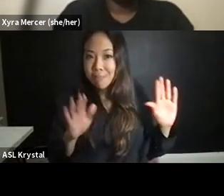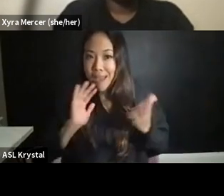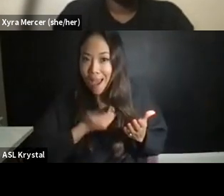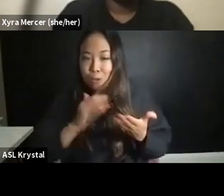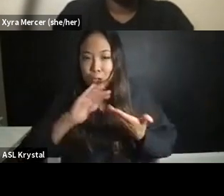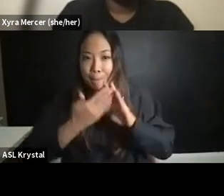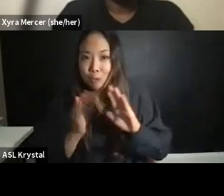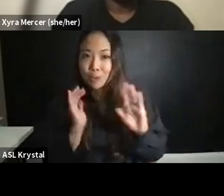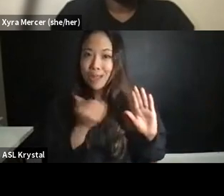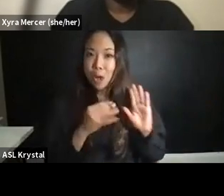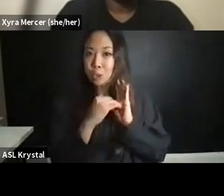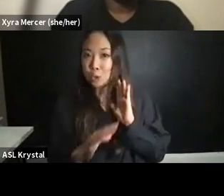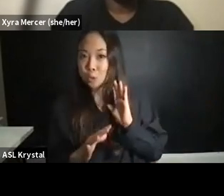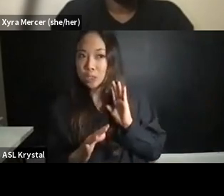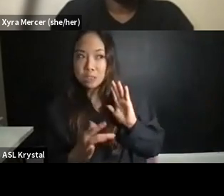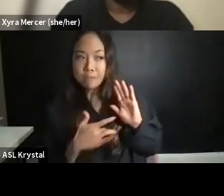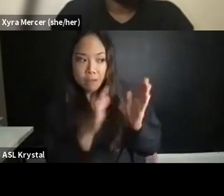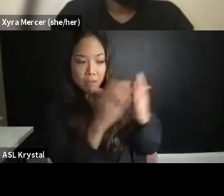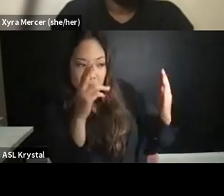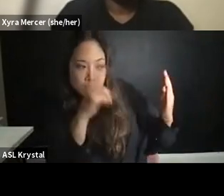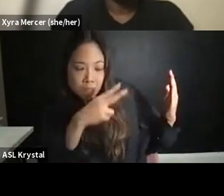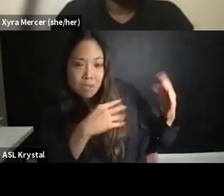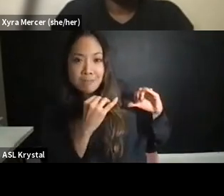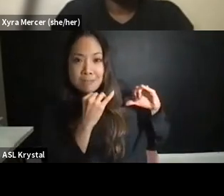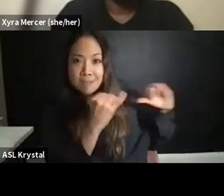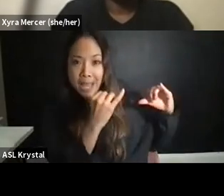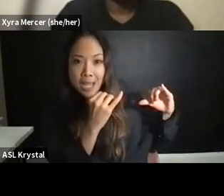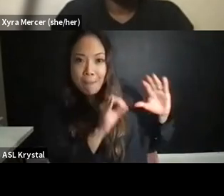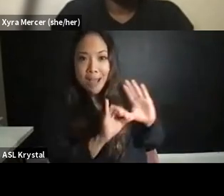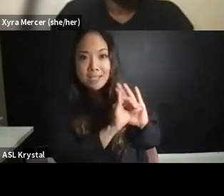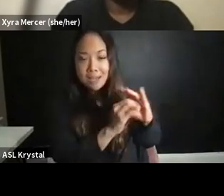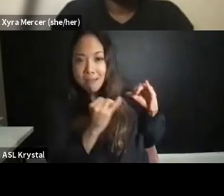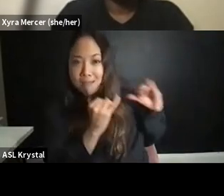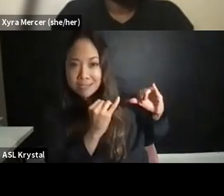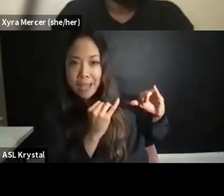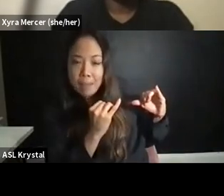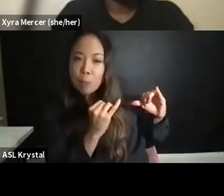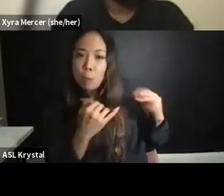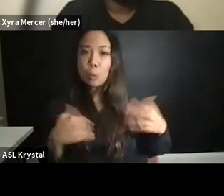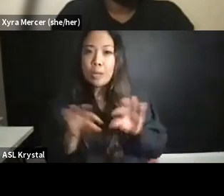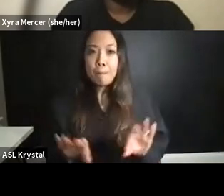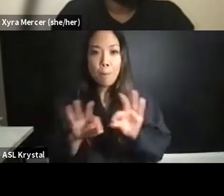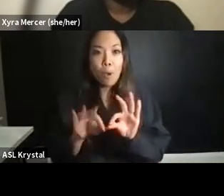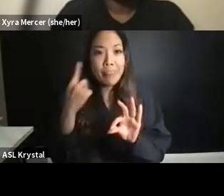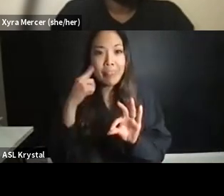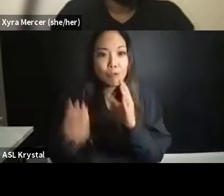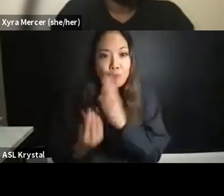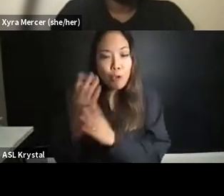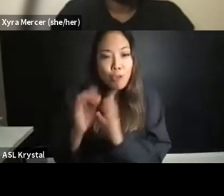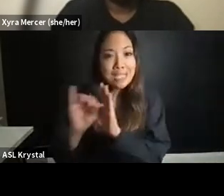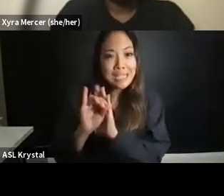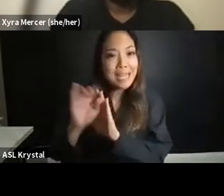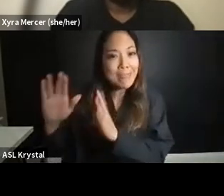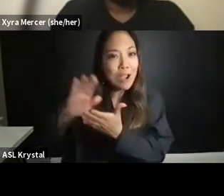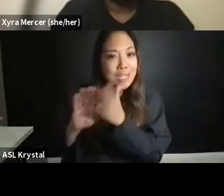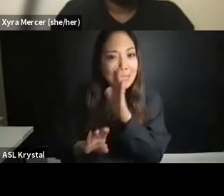because i think that that's incredibly important for our children's identity as well as their academic development and then the other